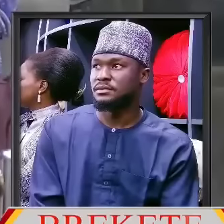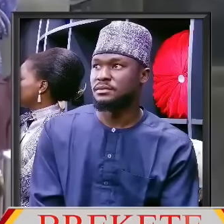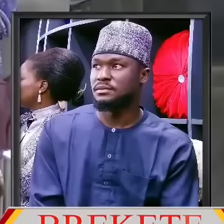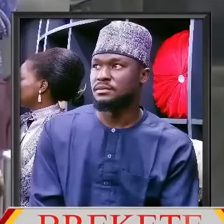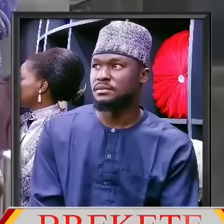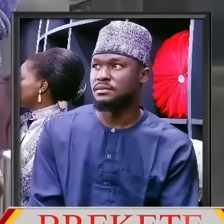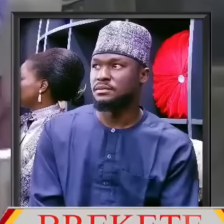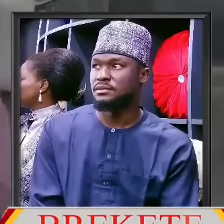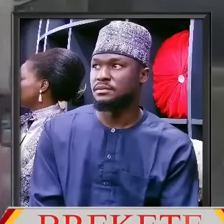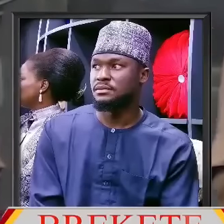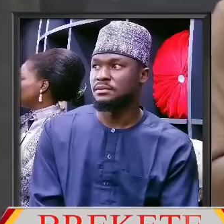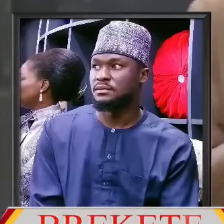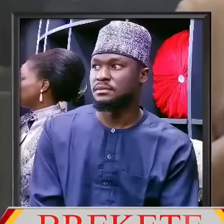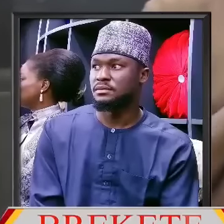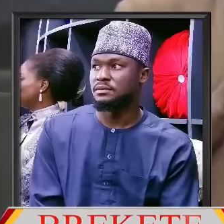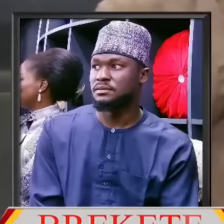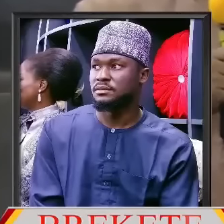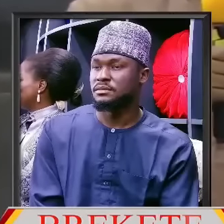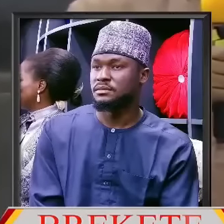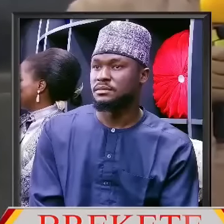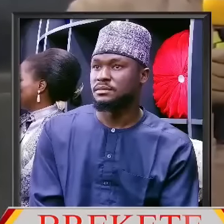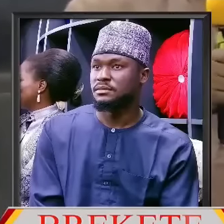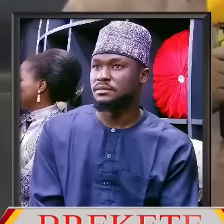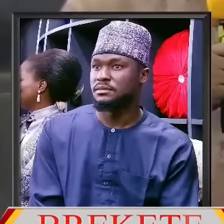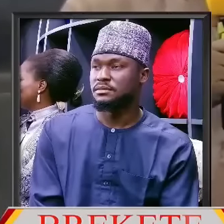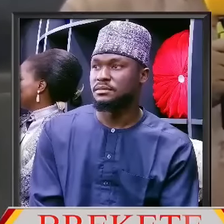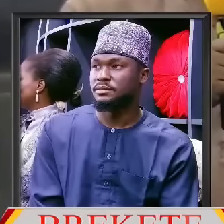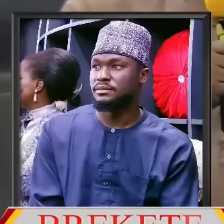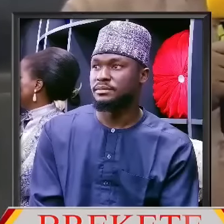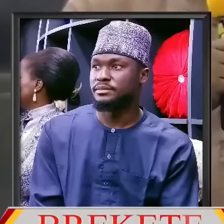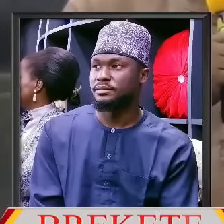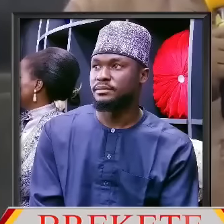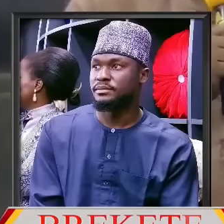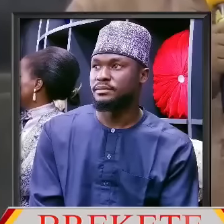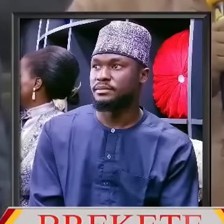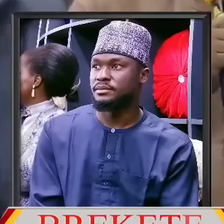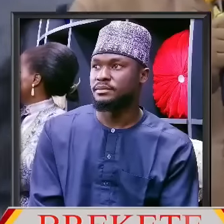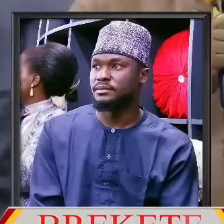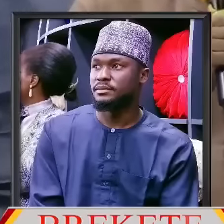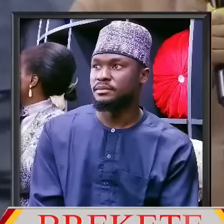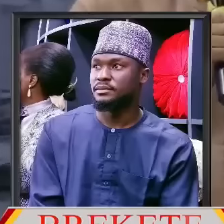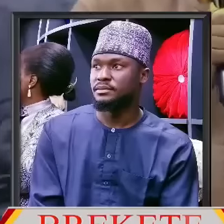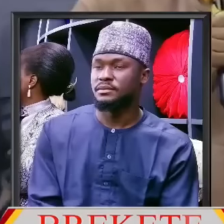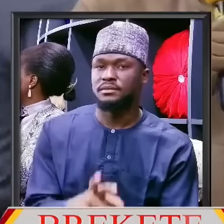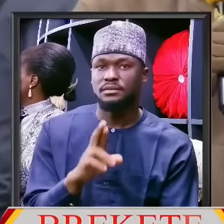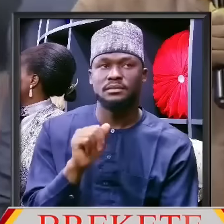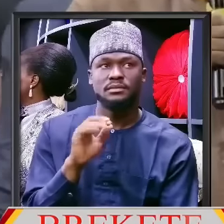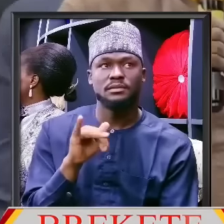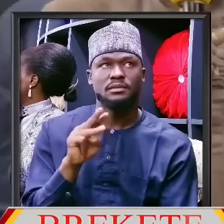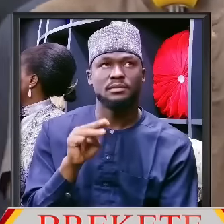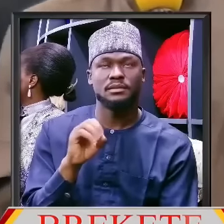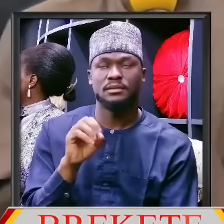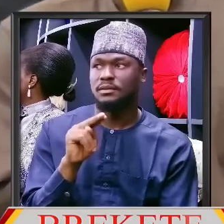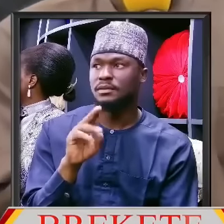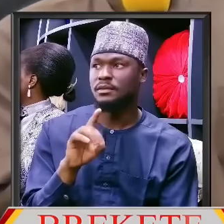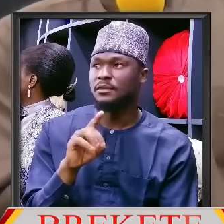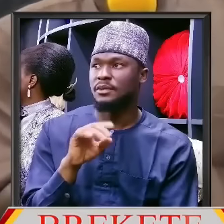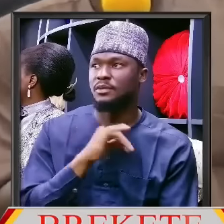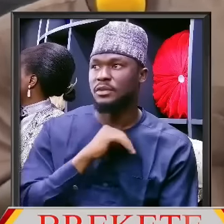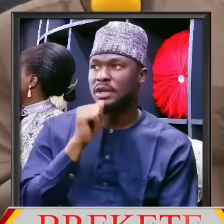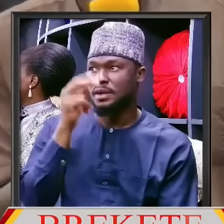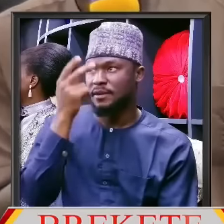fall. I can't start story here. Thank you. Yes, your name na Raymond Oyonye. Okay. Parent.